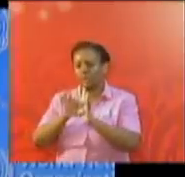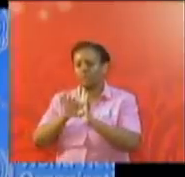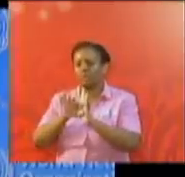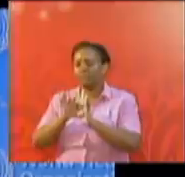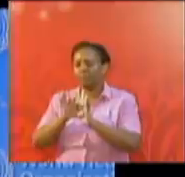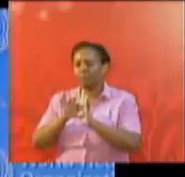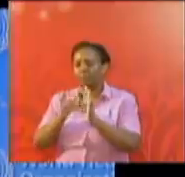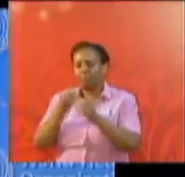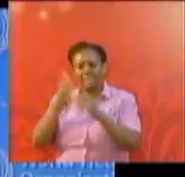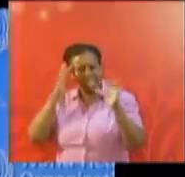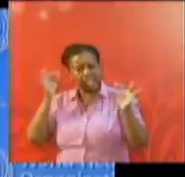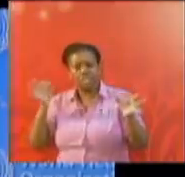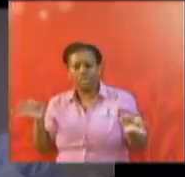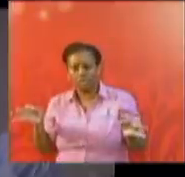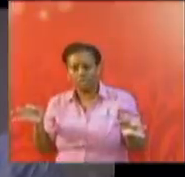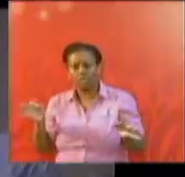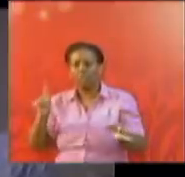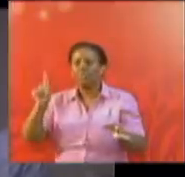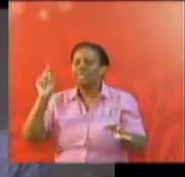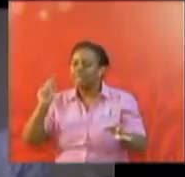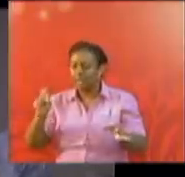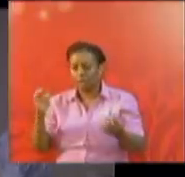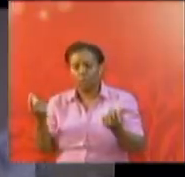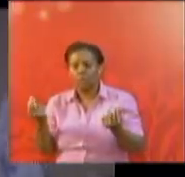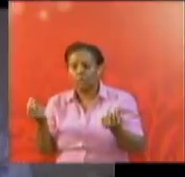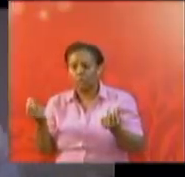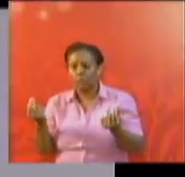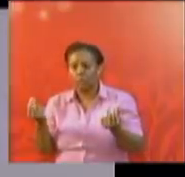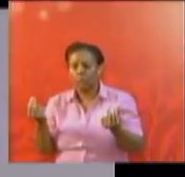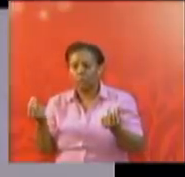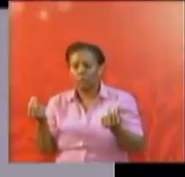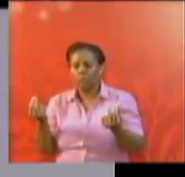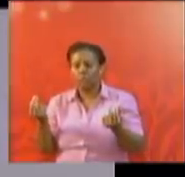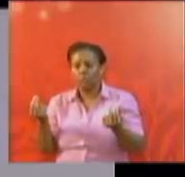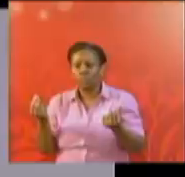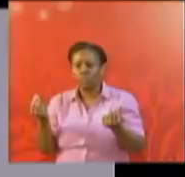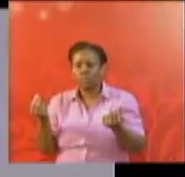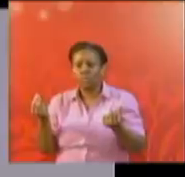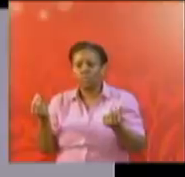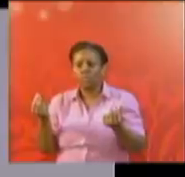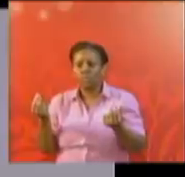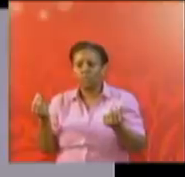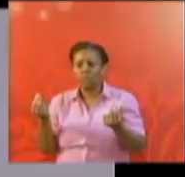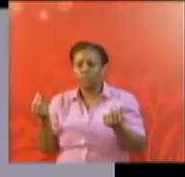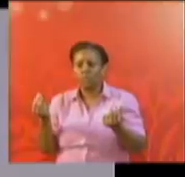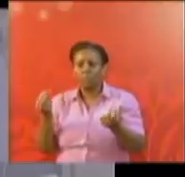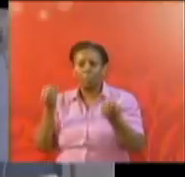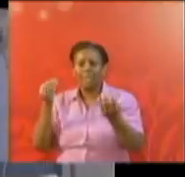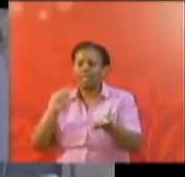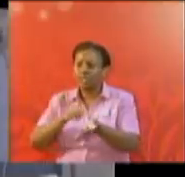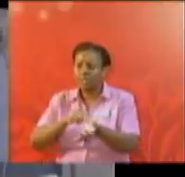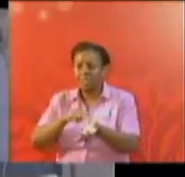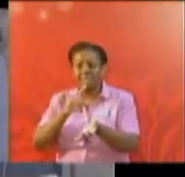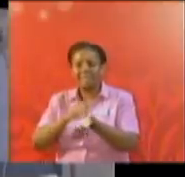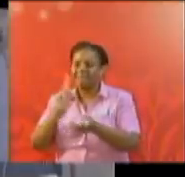lot of things that we need to be doing right now. There are many people, essential workers, who cannot stay at home. There are